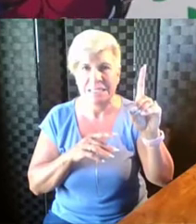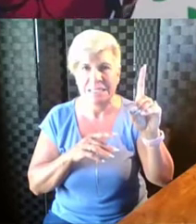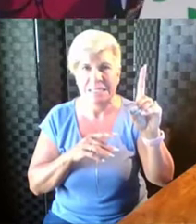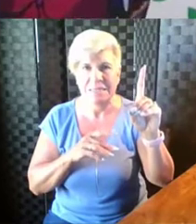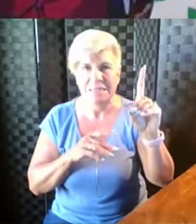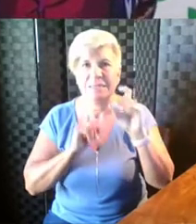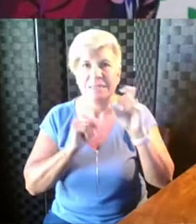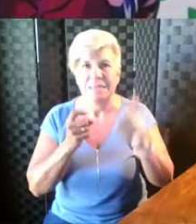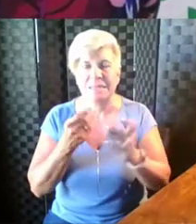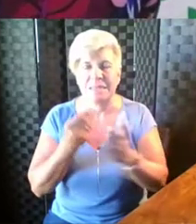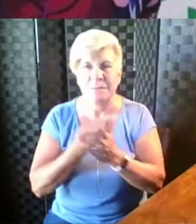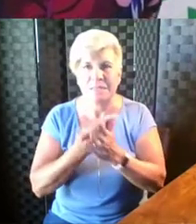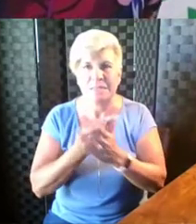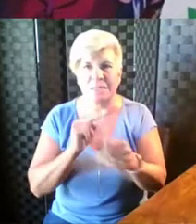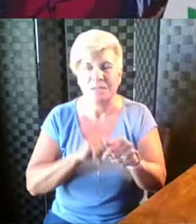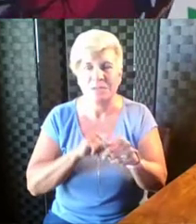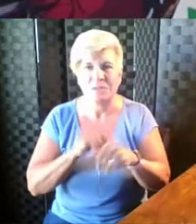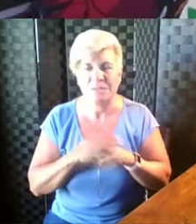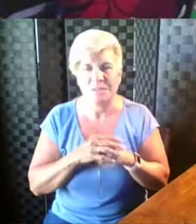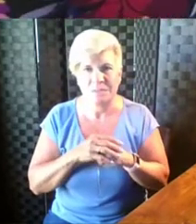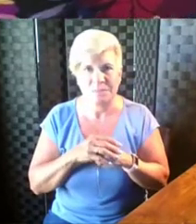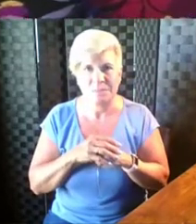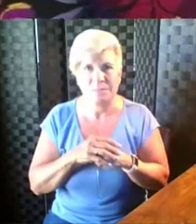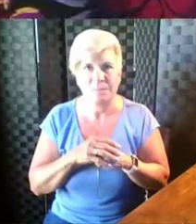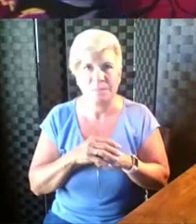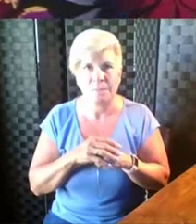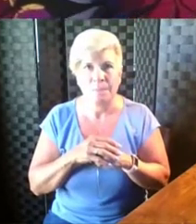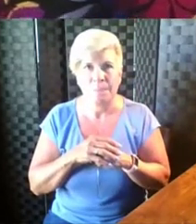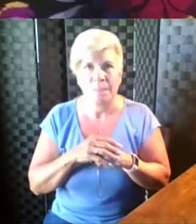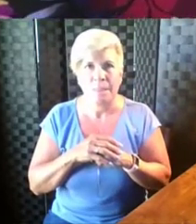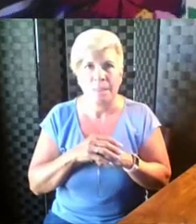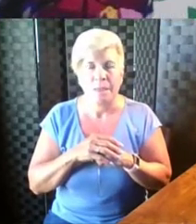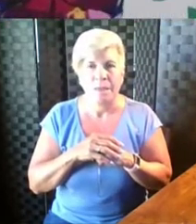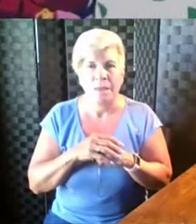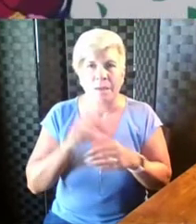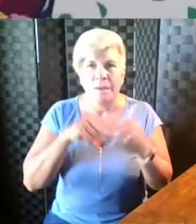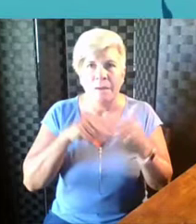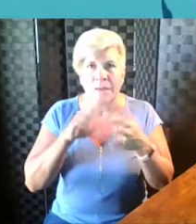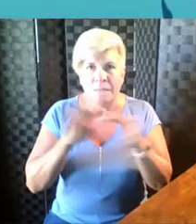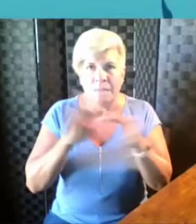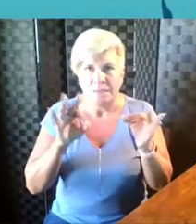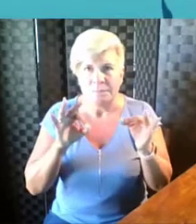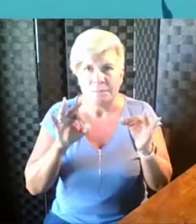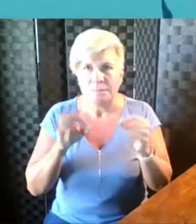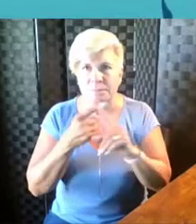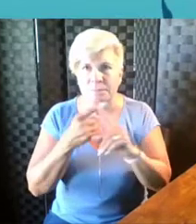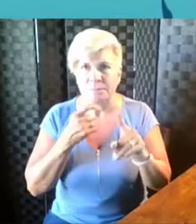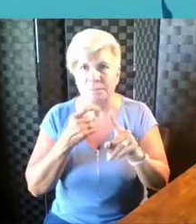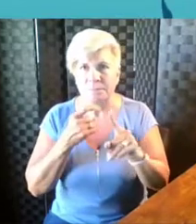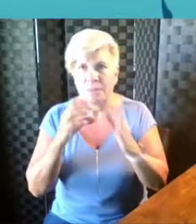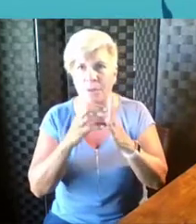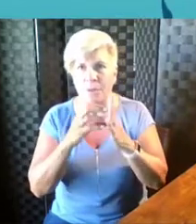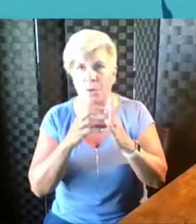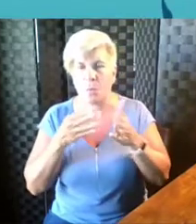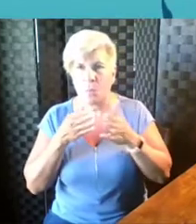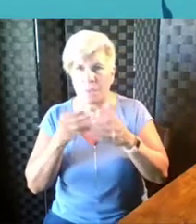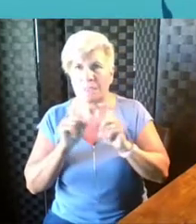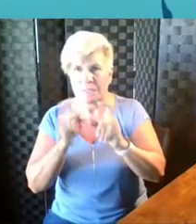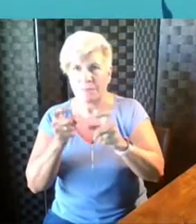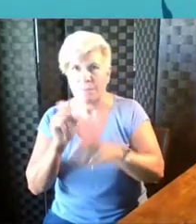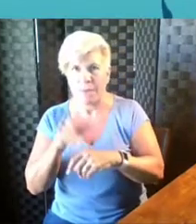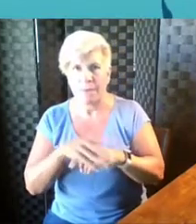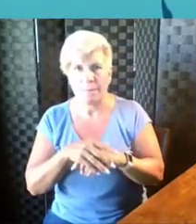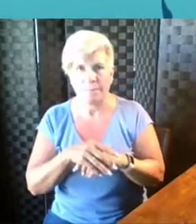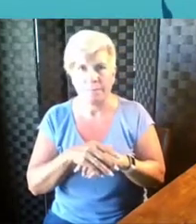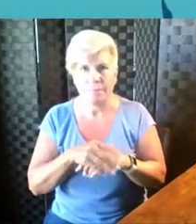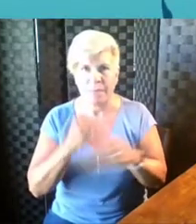They're going to give the money to the nurses. Read the sentence below from the section A Way to Give Back.